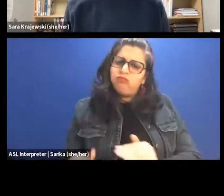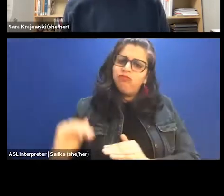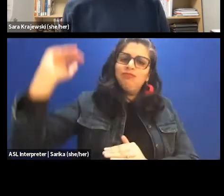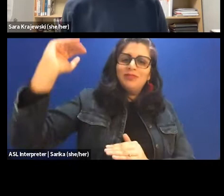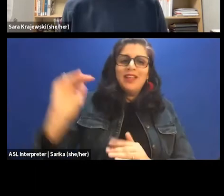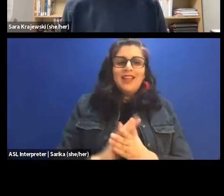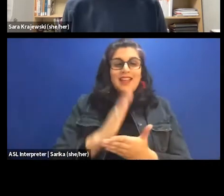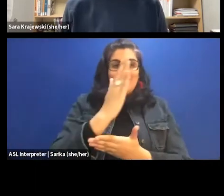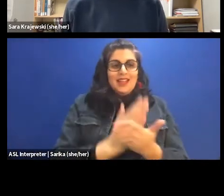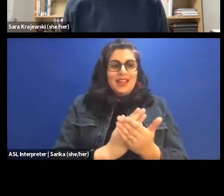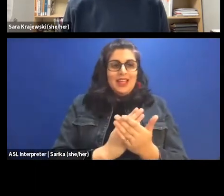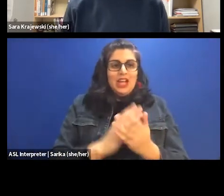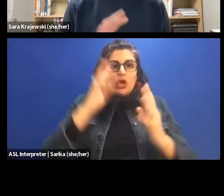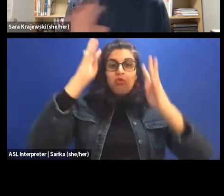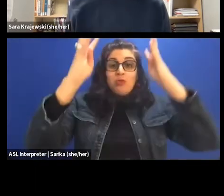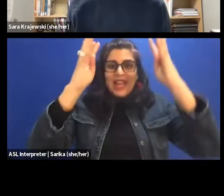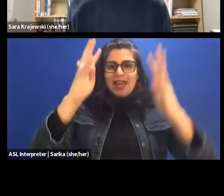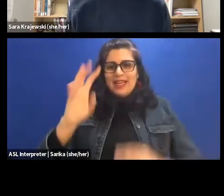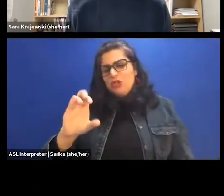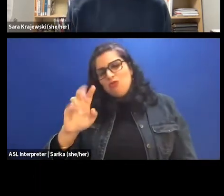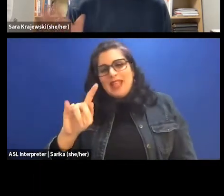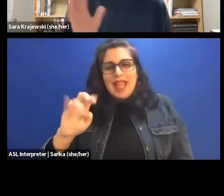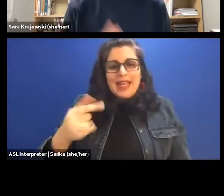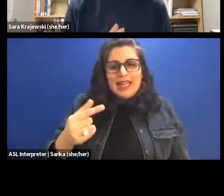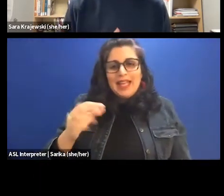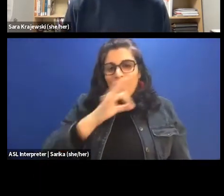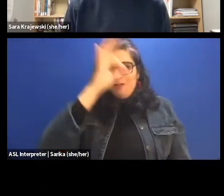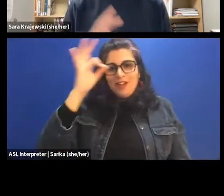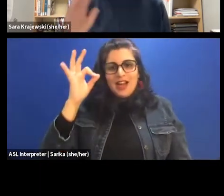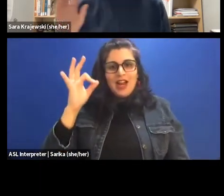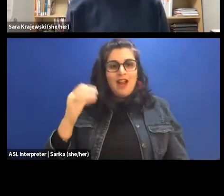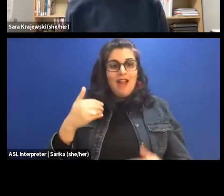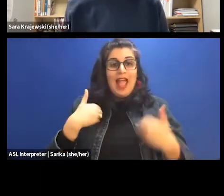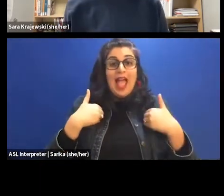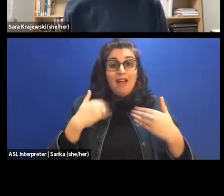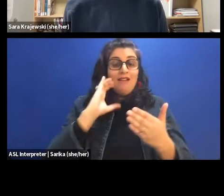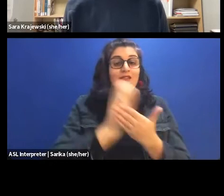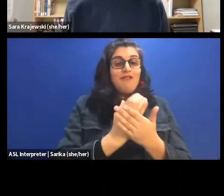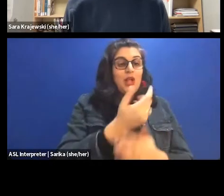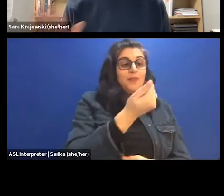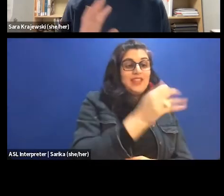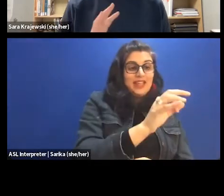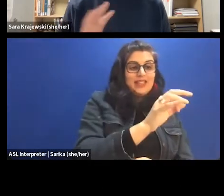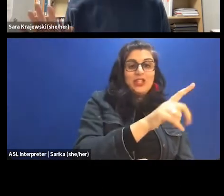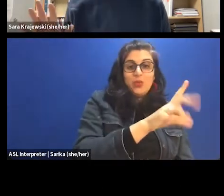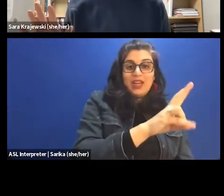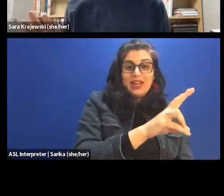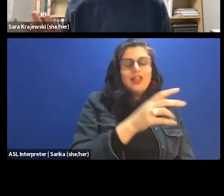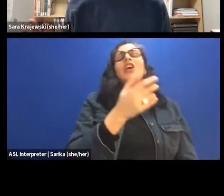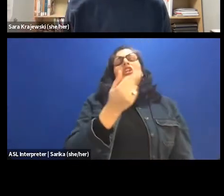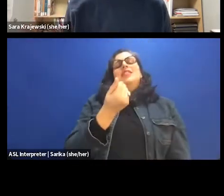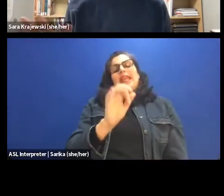calling Creating Frida, we have a timeline of photographs from 1929 to 1950. That's a